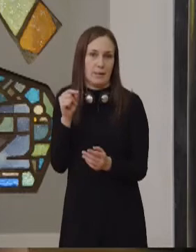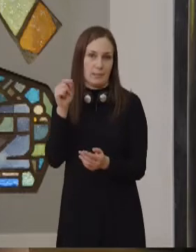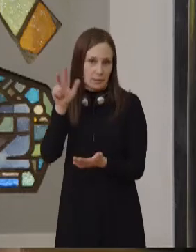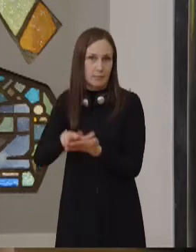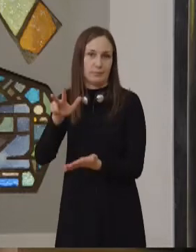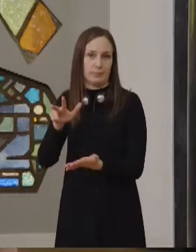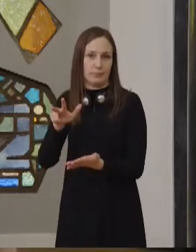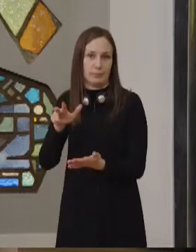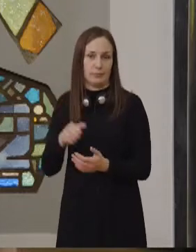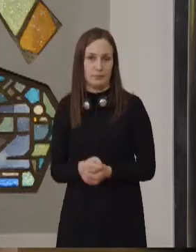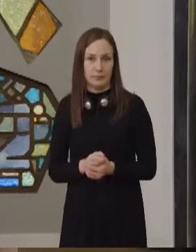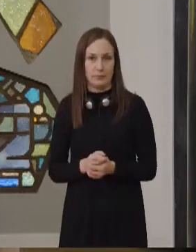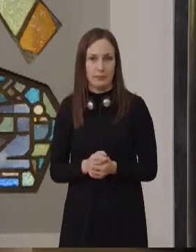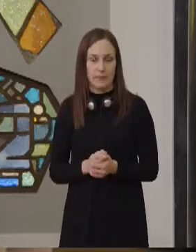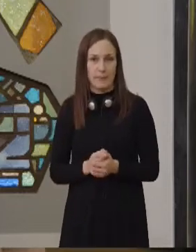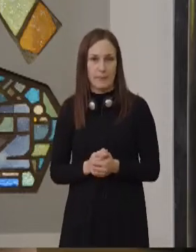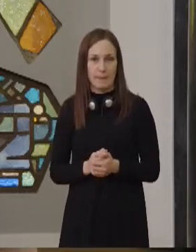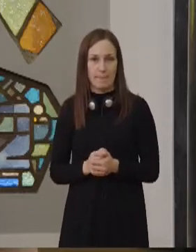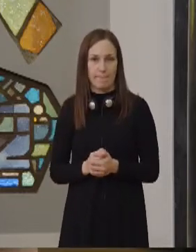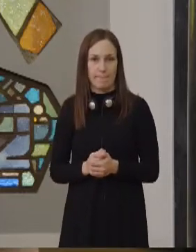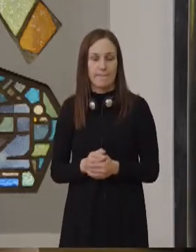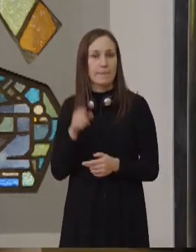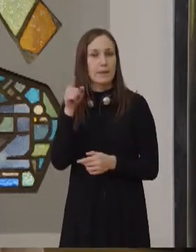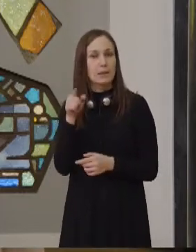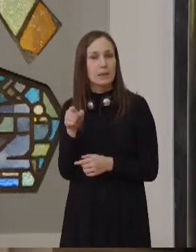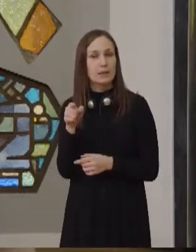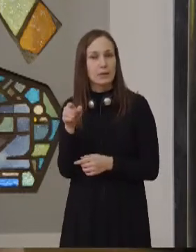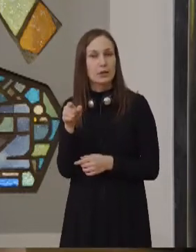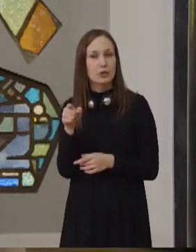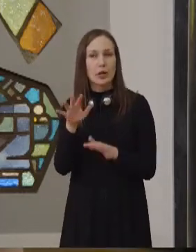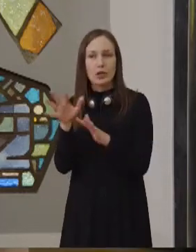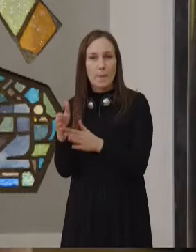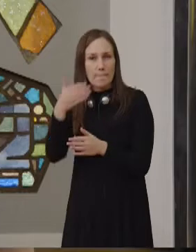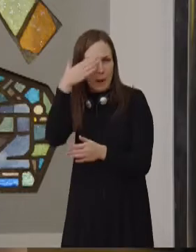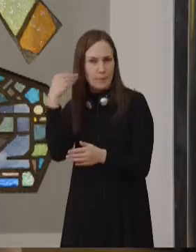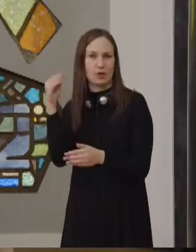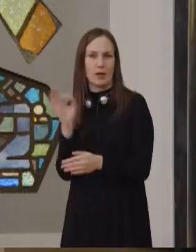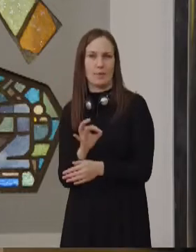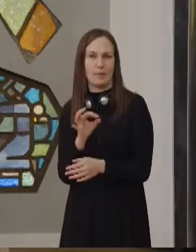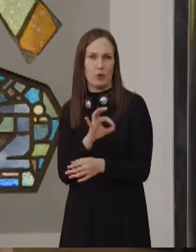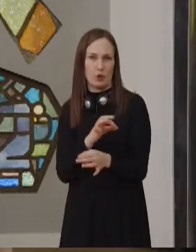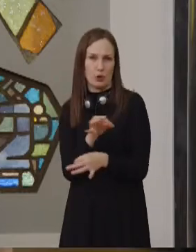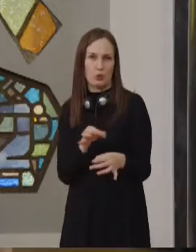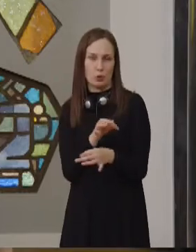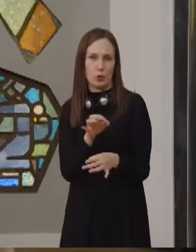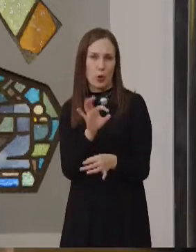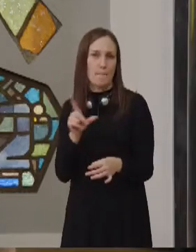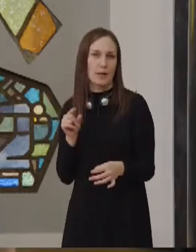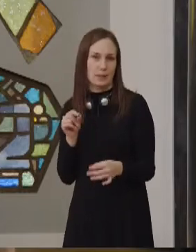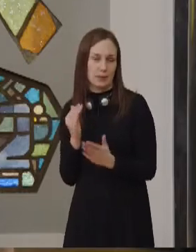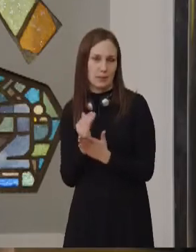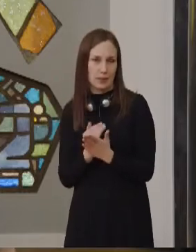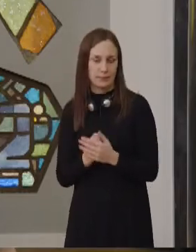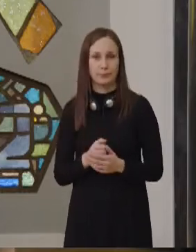LGBT people, but also women and men who want partnership but don't want to have marriage. So this moment is very